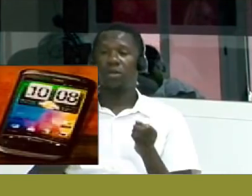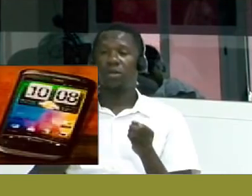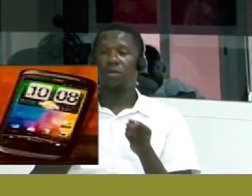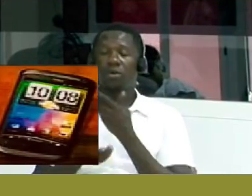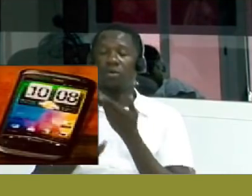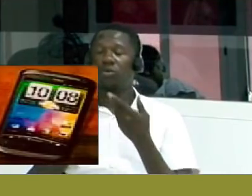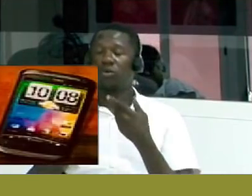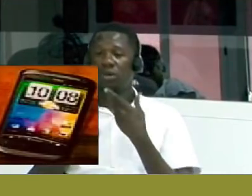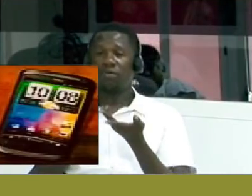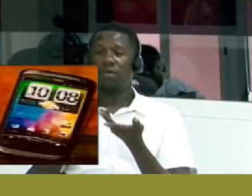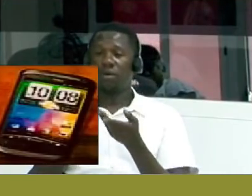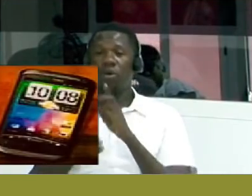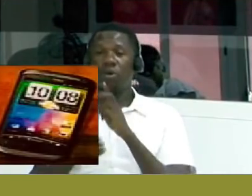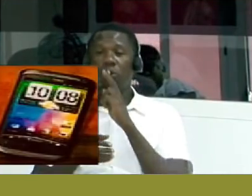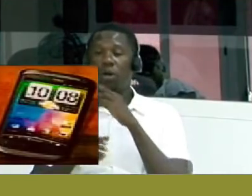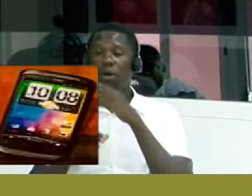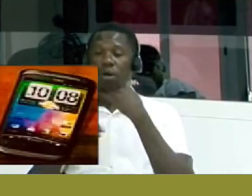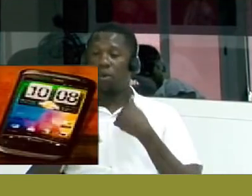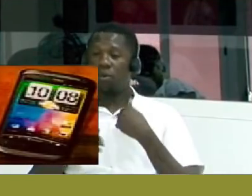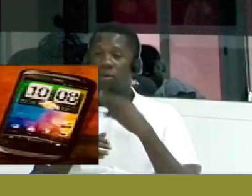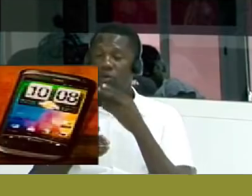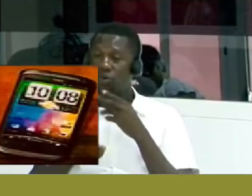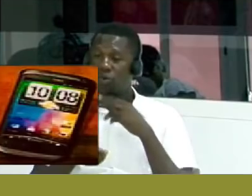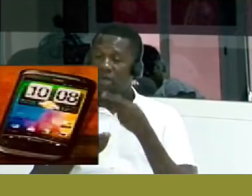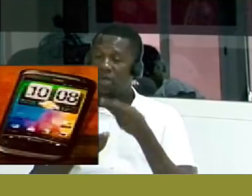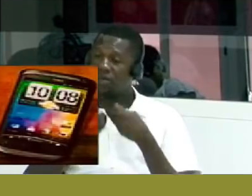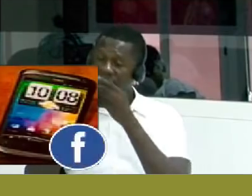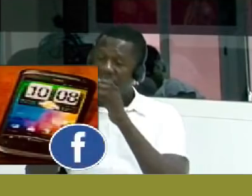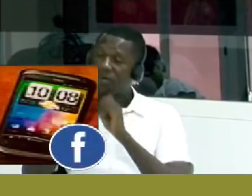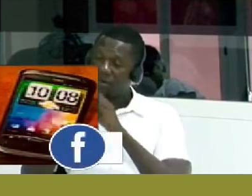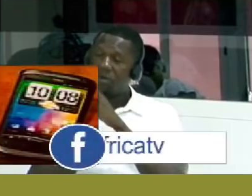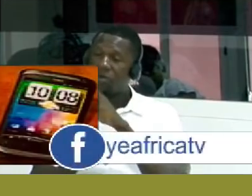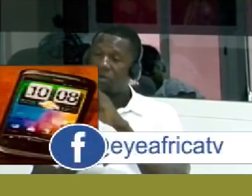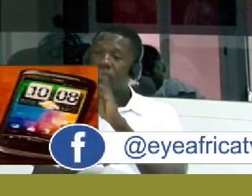are the people who gave the instructions for them to do what they did?